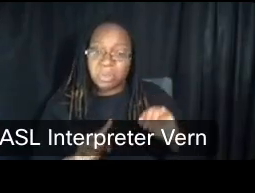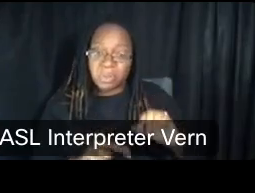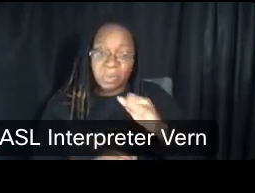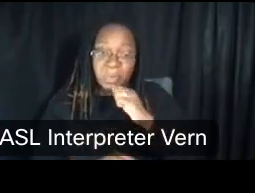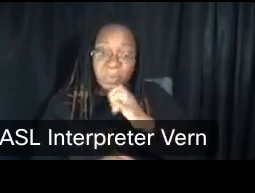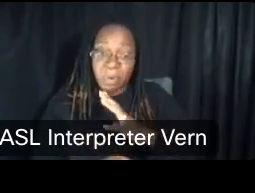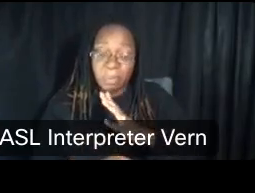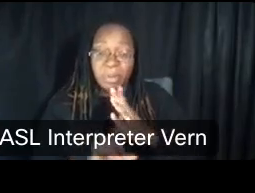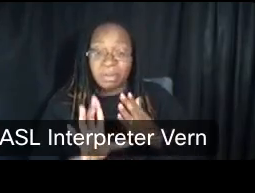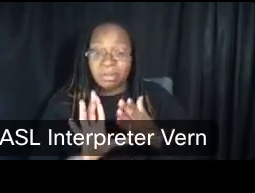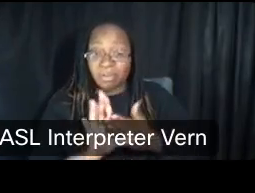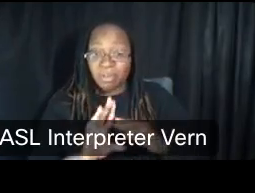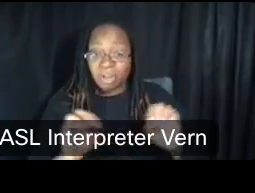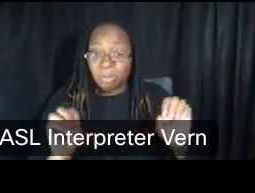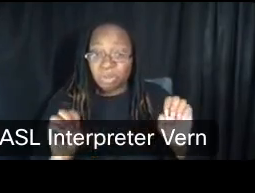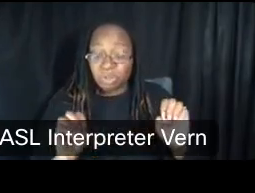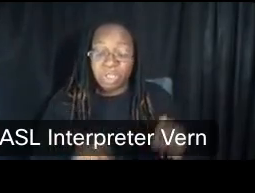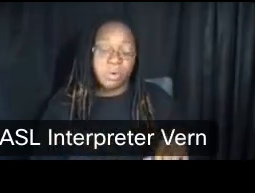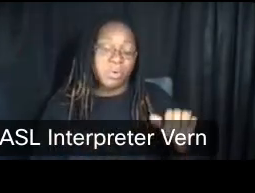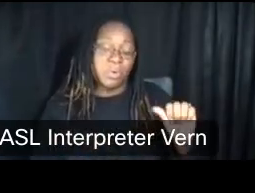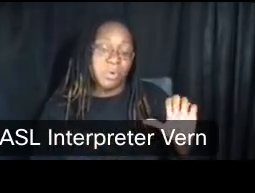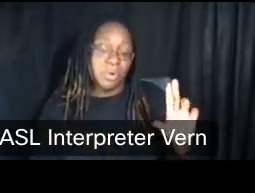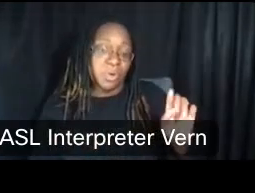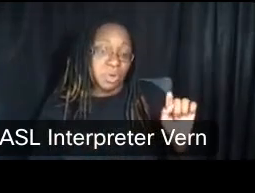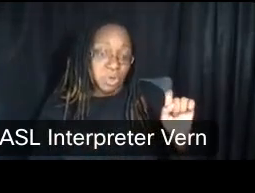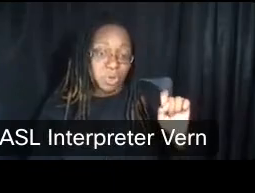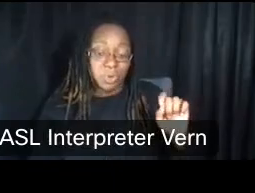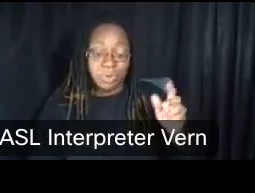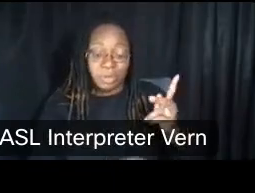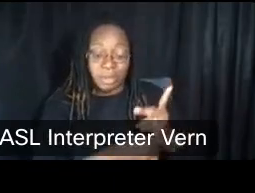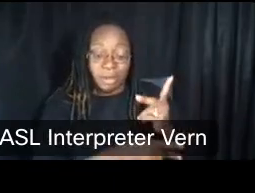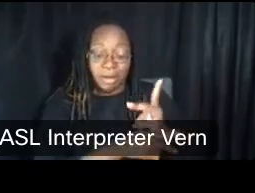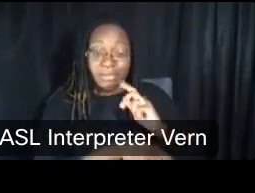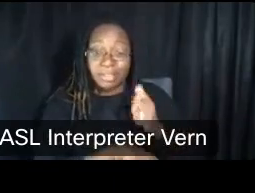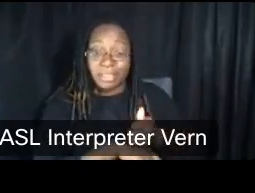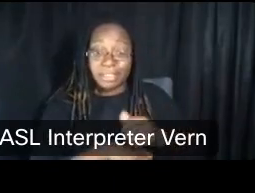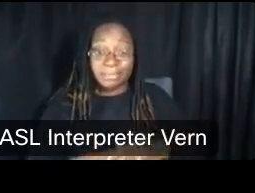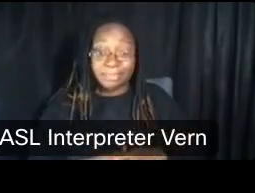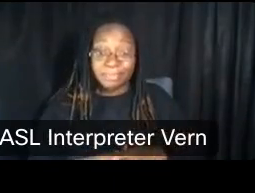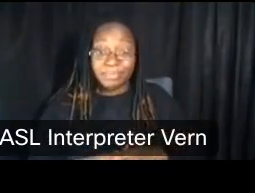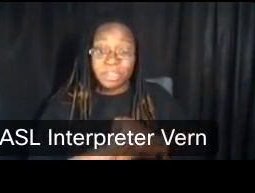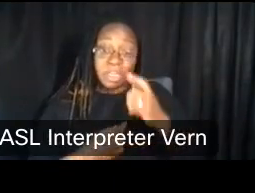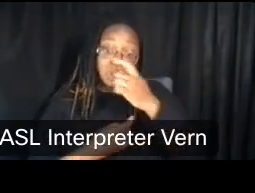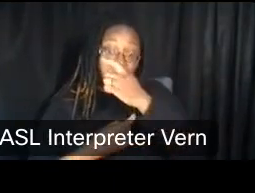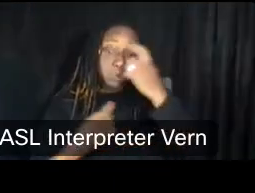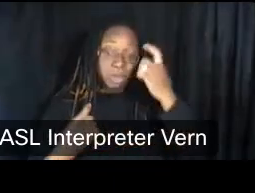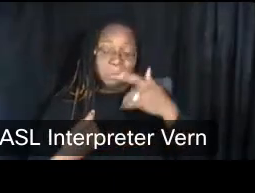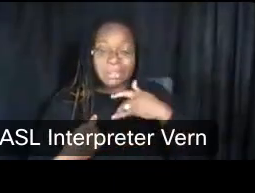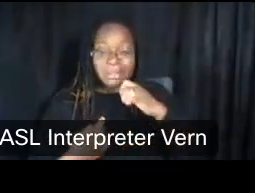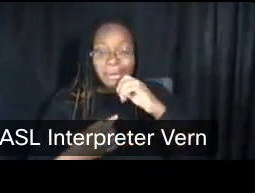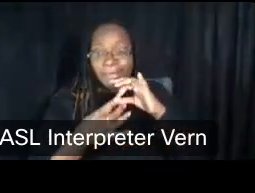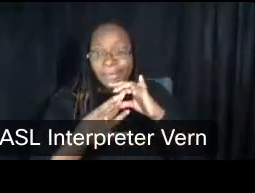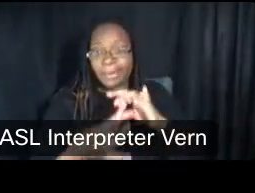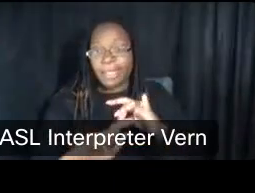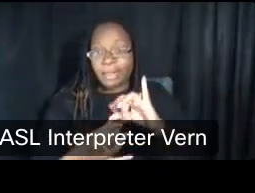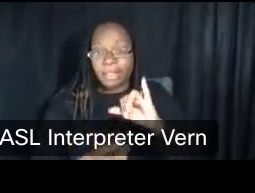And that the trauma associated with intimate partner violence often does not exist in a